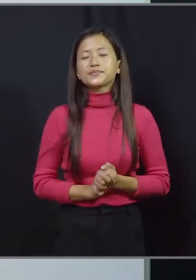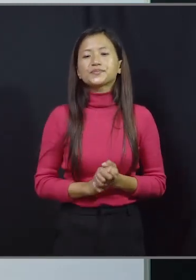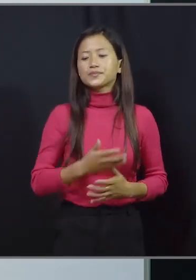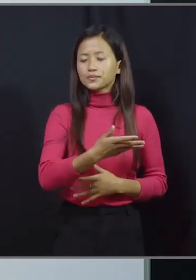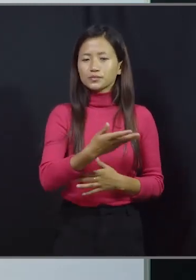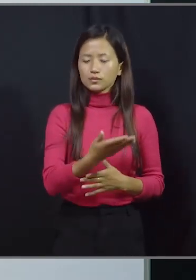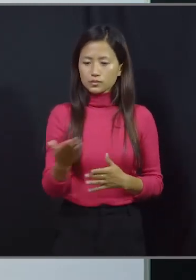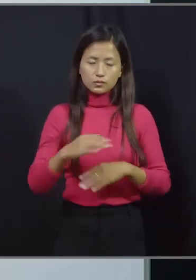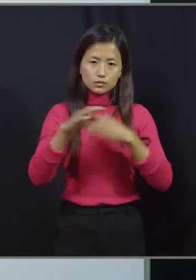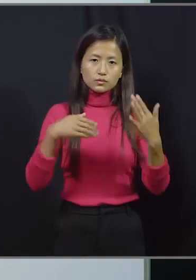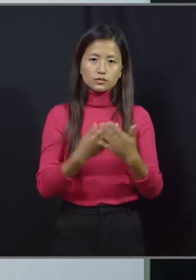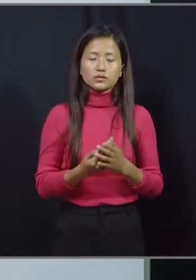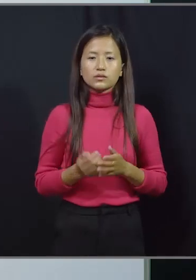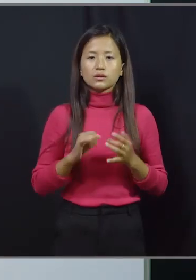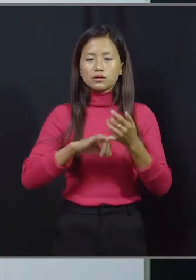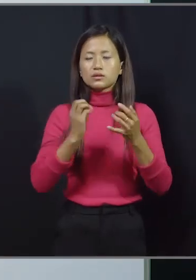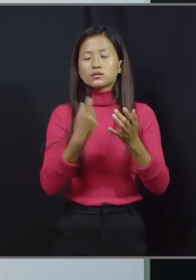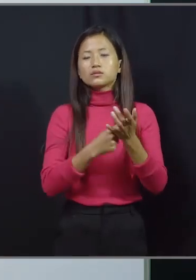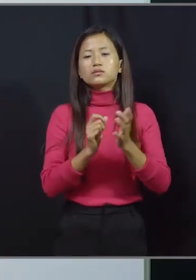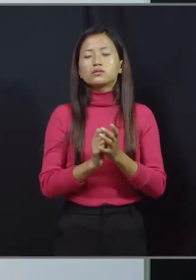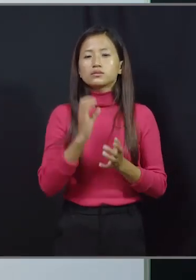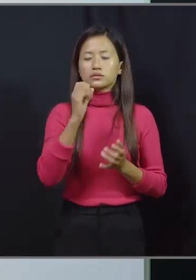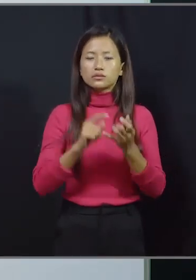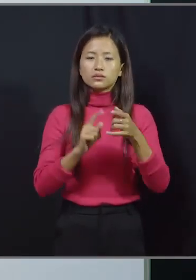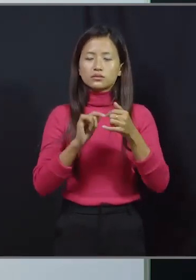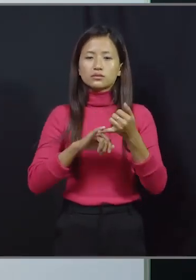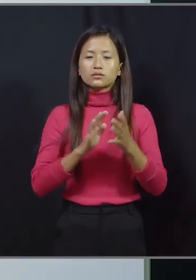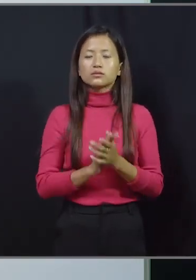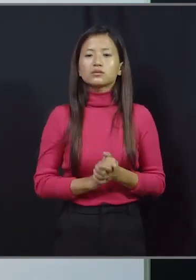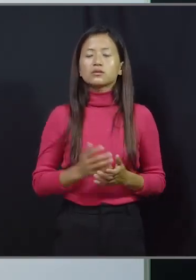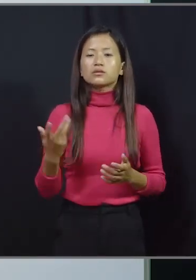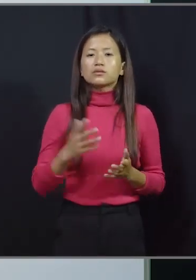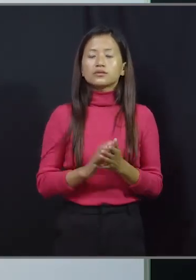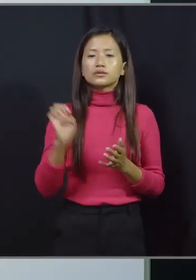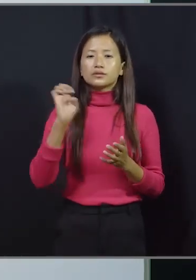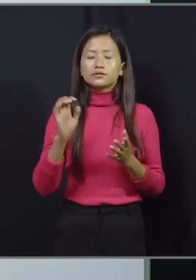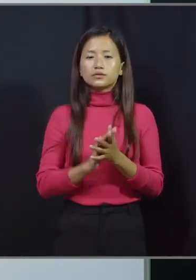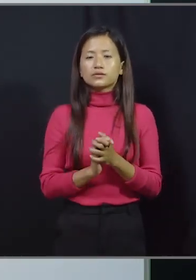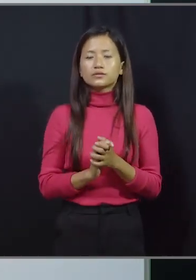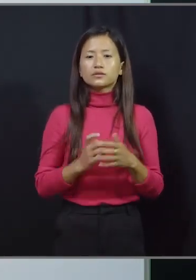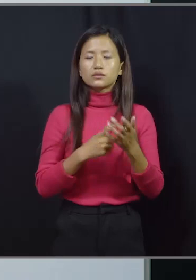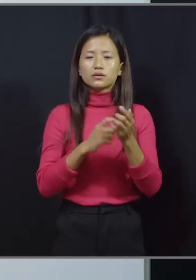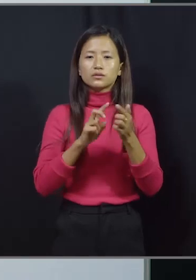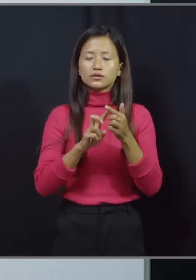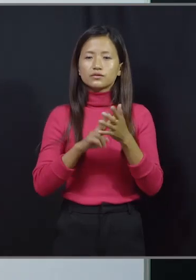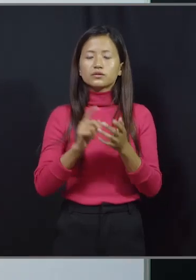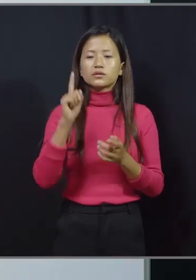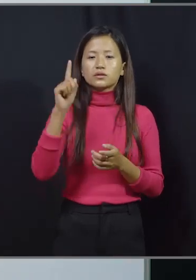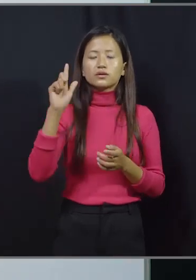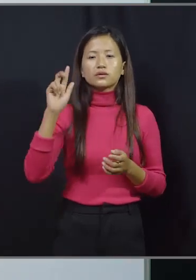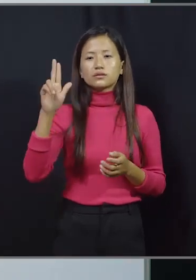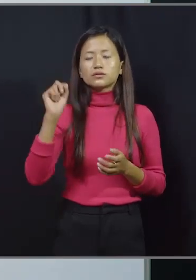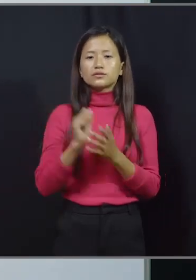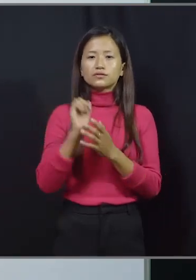are the sources from where we get the events of the revolt of